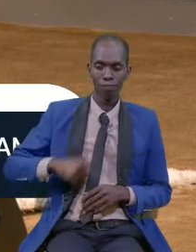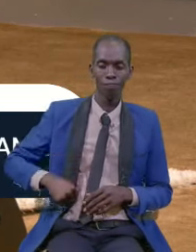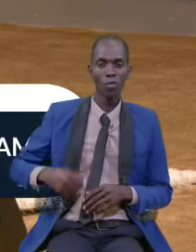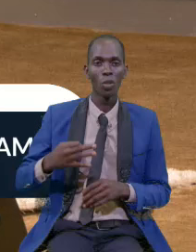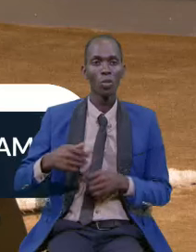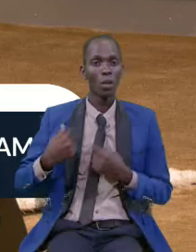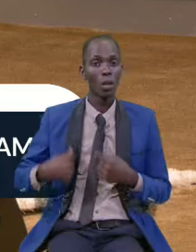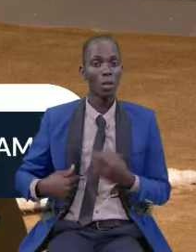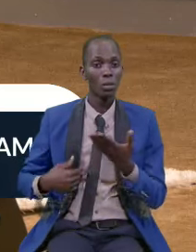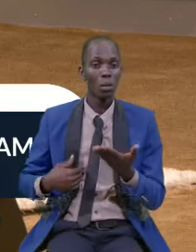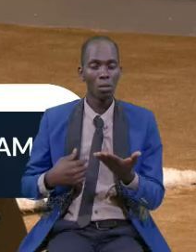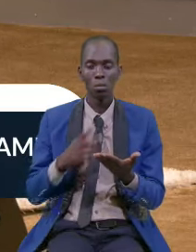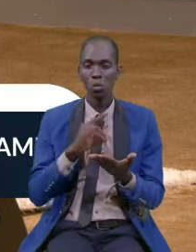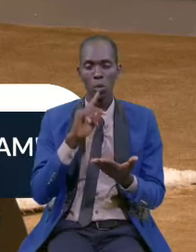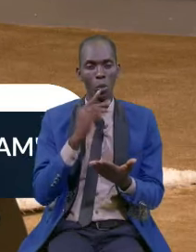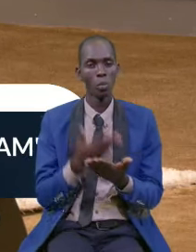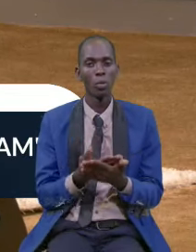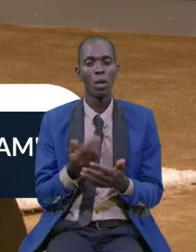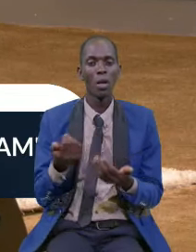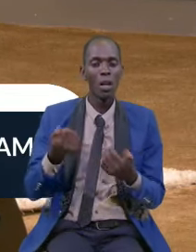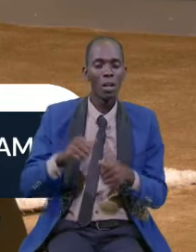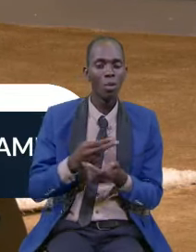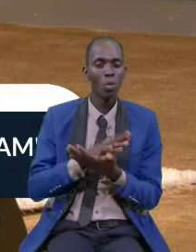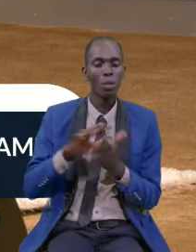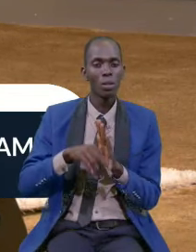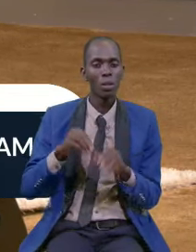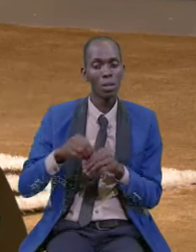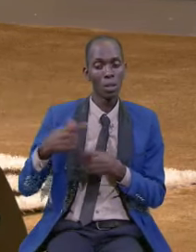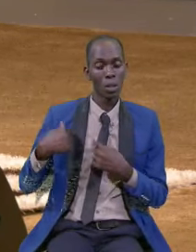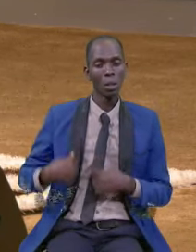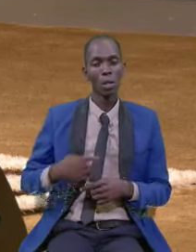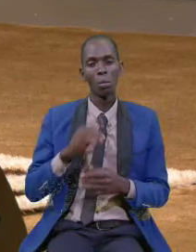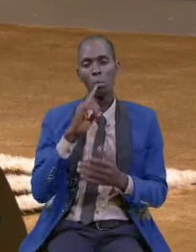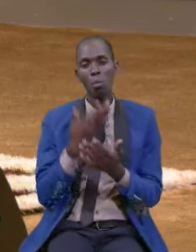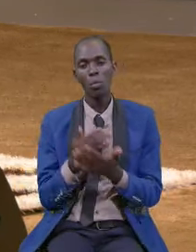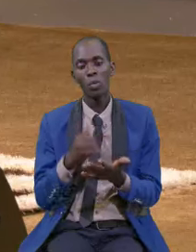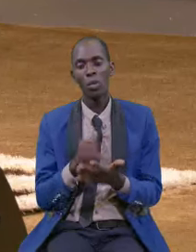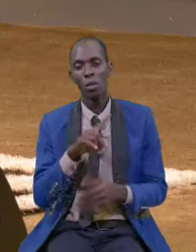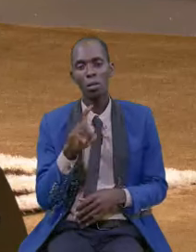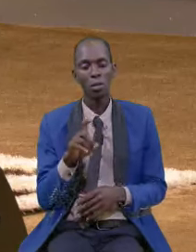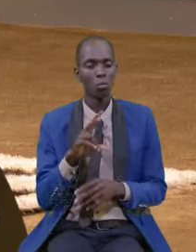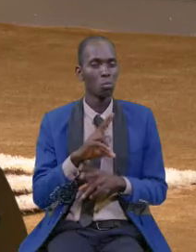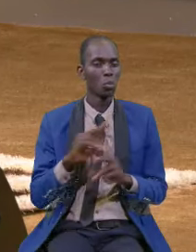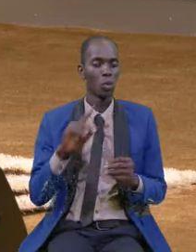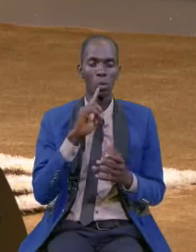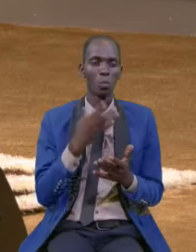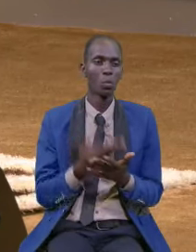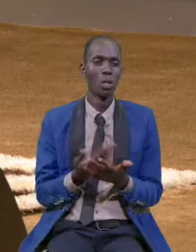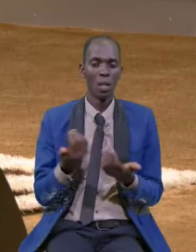proof? Any holiness in the heart, where is the proof? Any transparency in